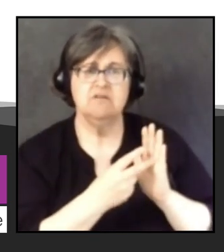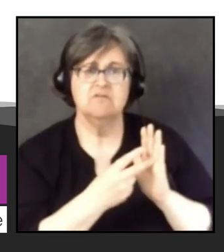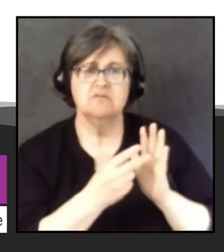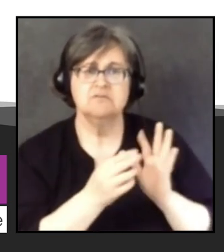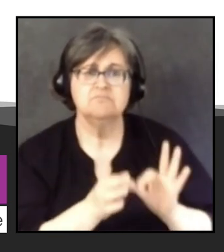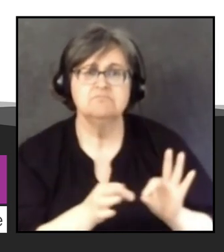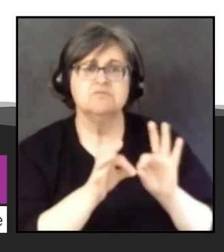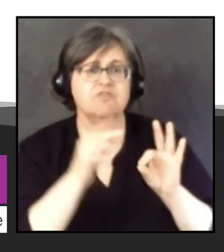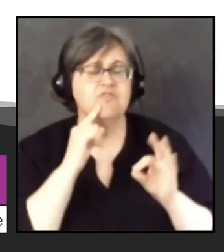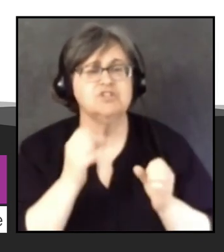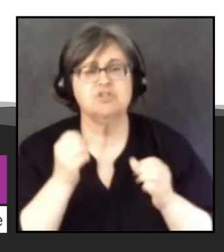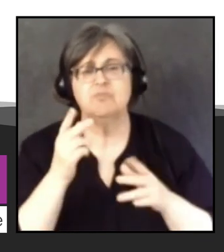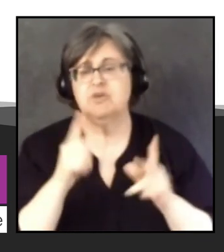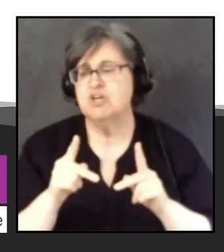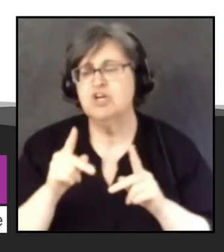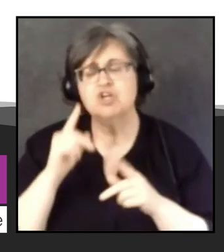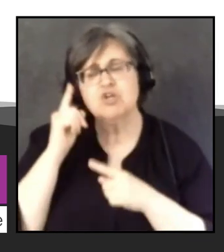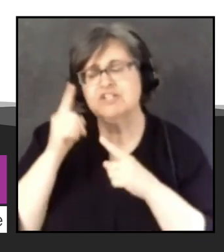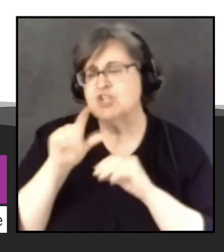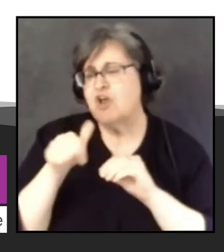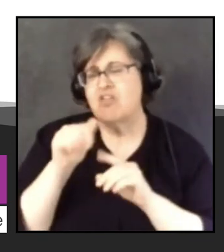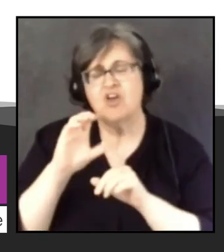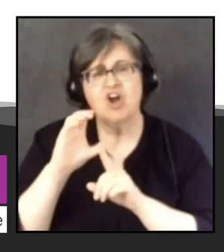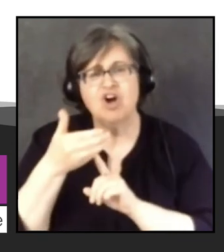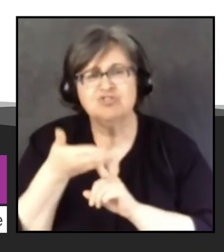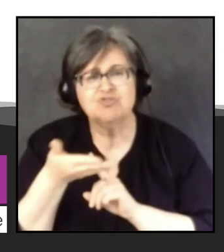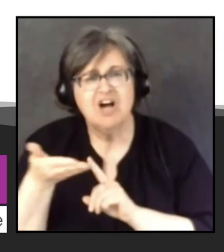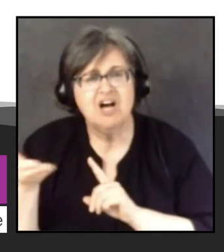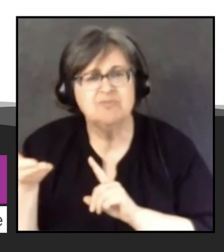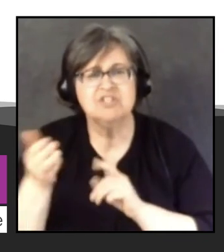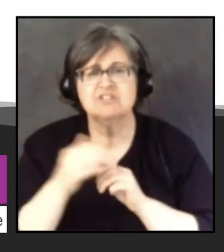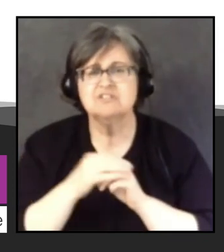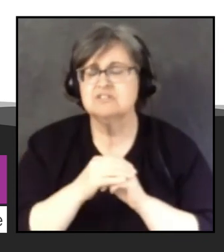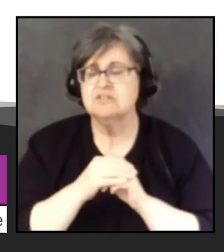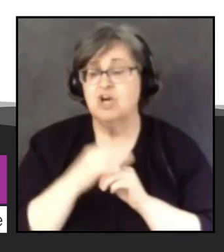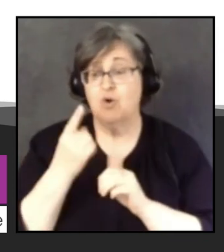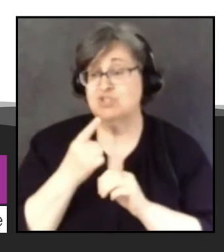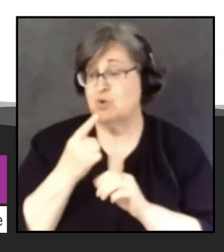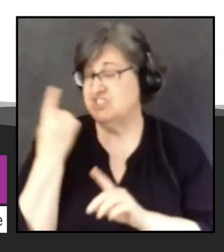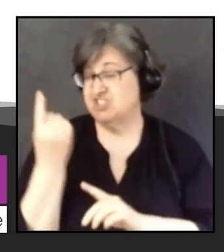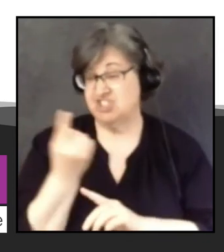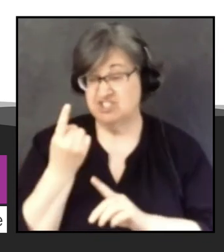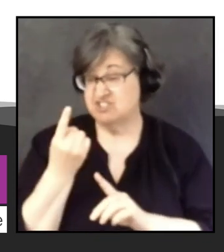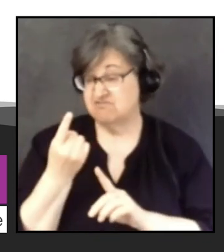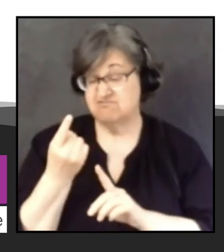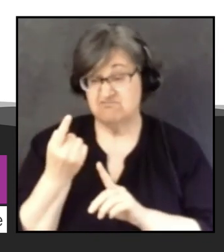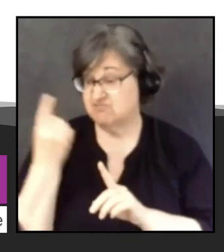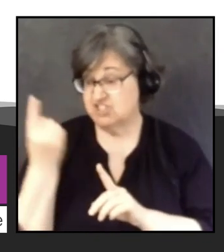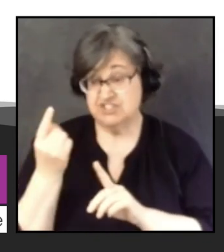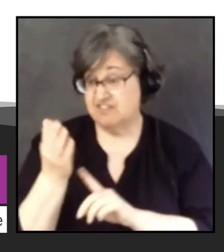Did you consider any other cultural devices or objects throughout your process, or was it always the flags and why?